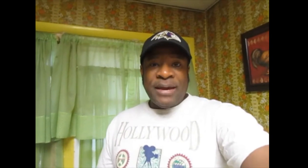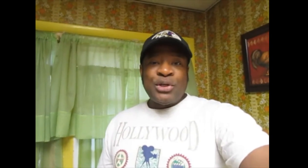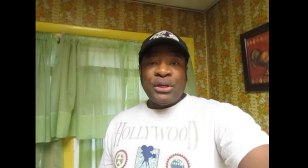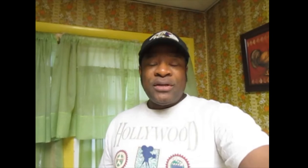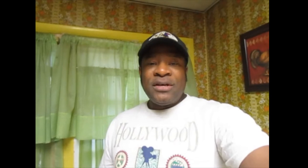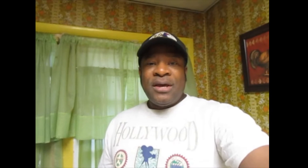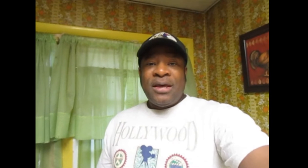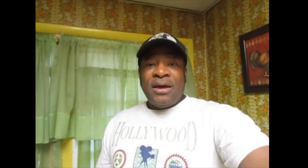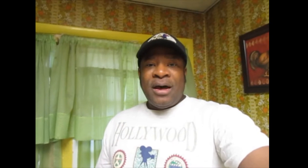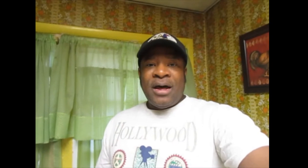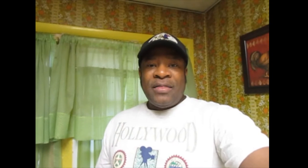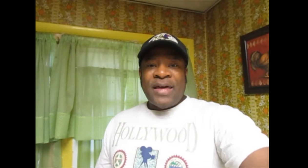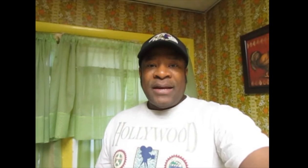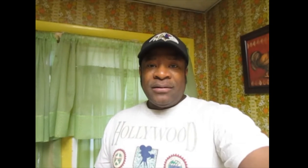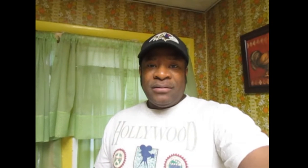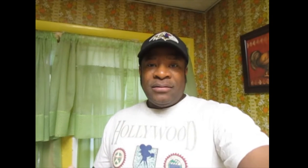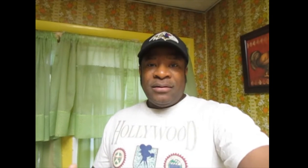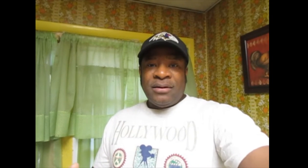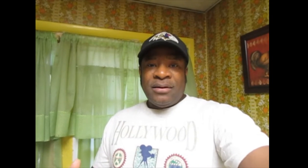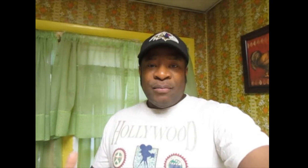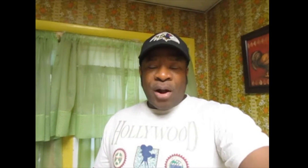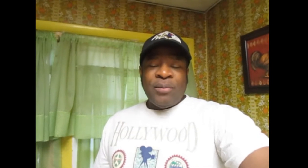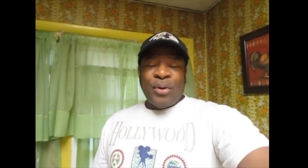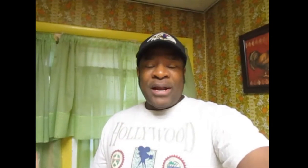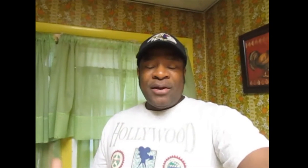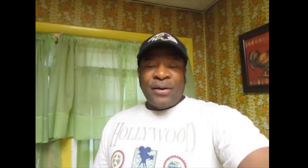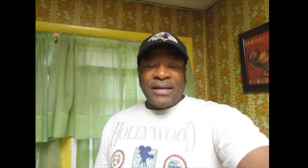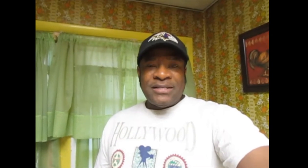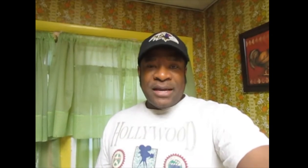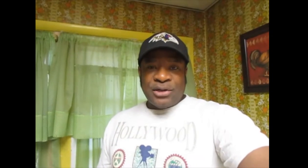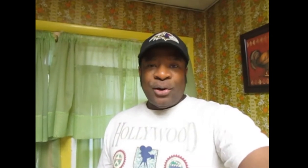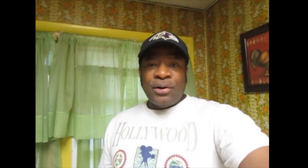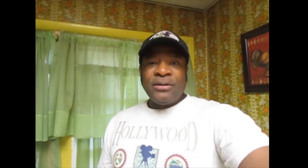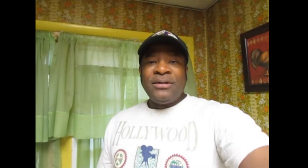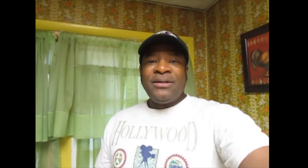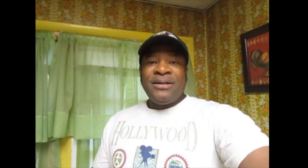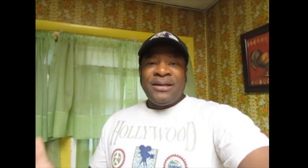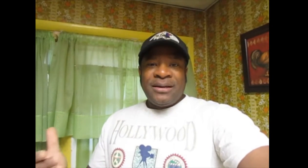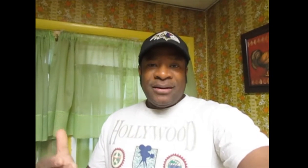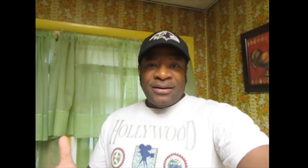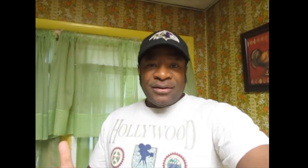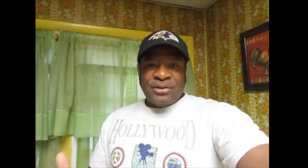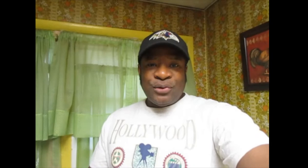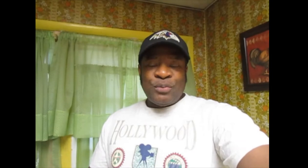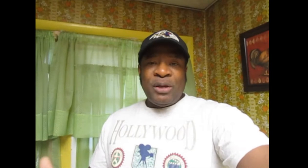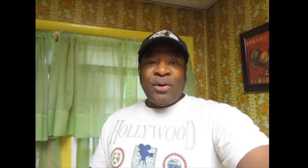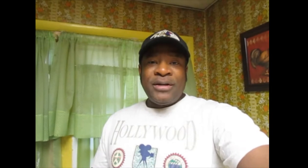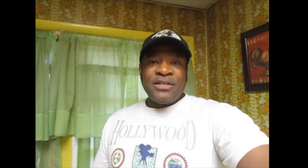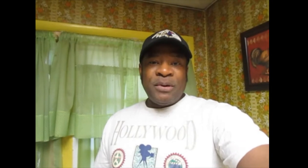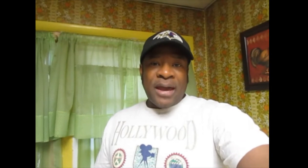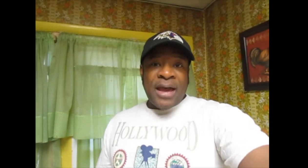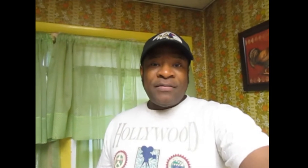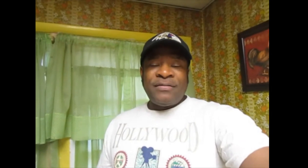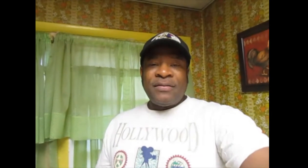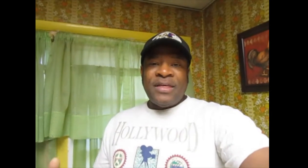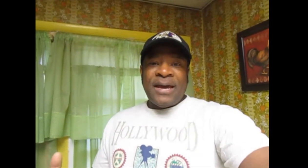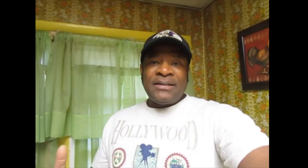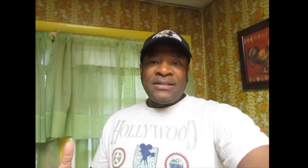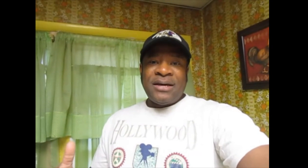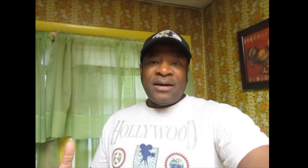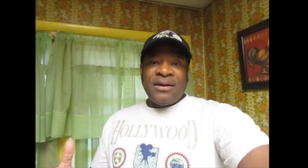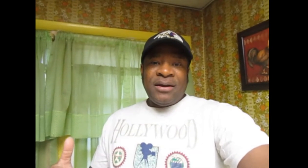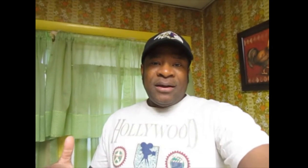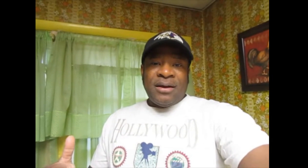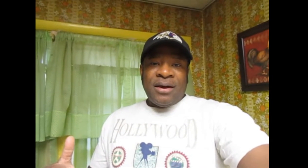she mentioned that Marlon Brando had sent her to speak on his behalf,